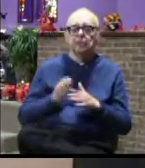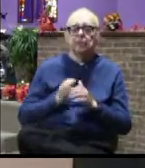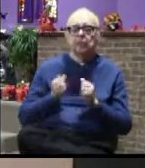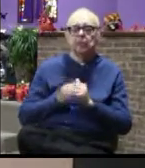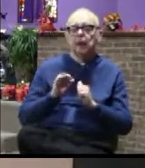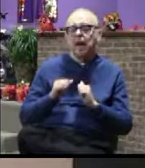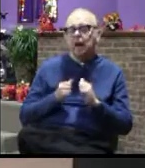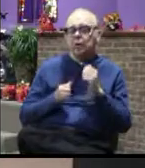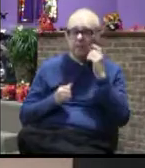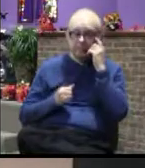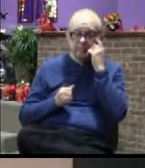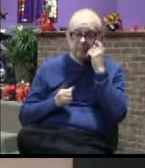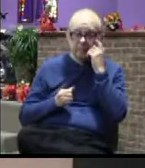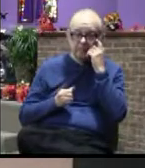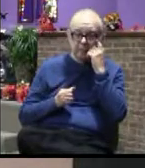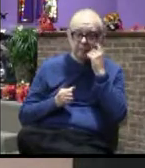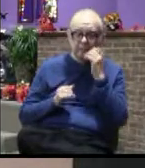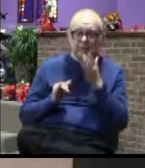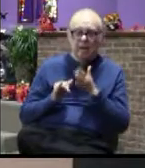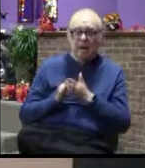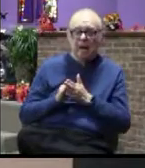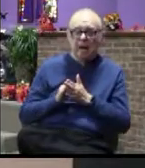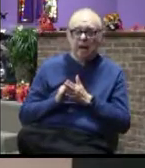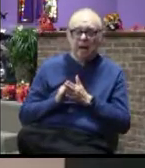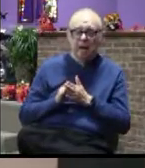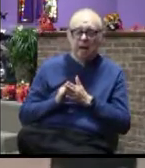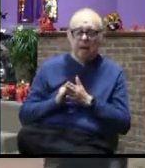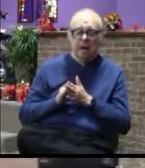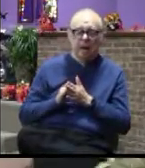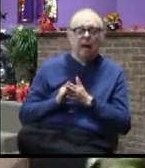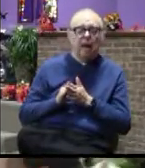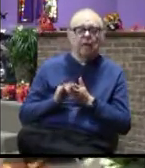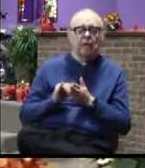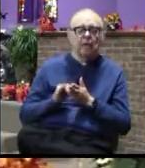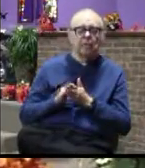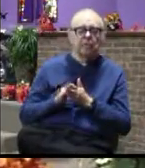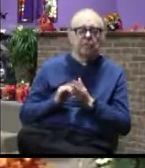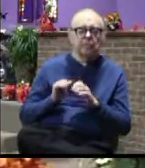to share with you how this comes apart comes by